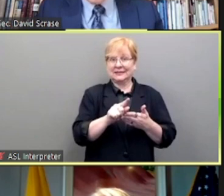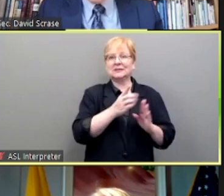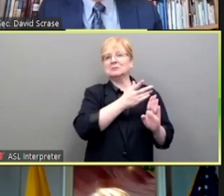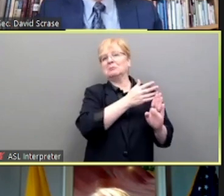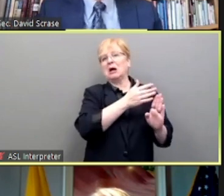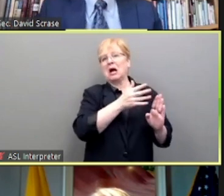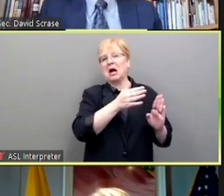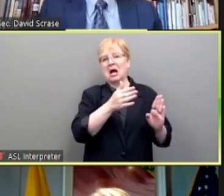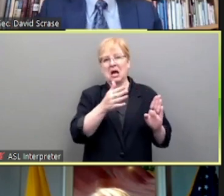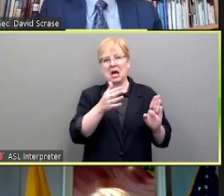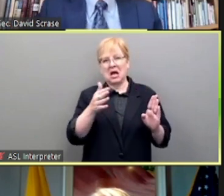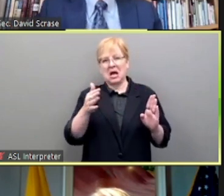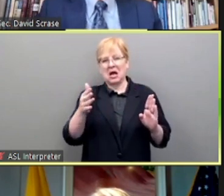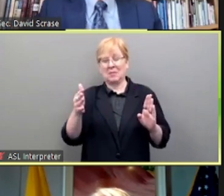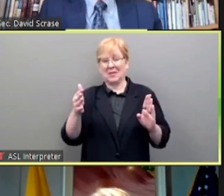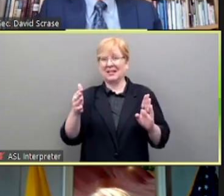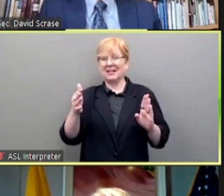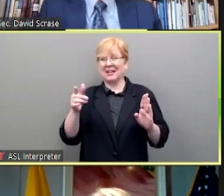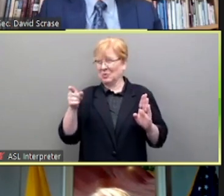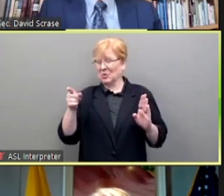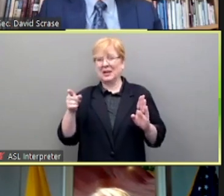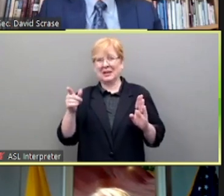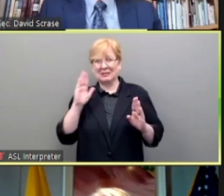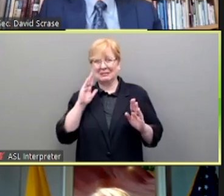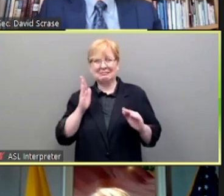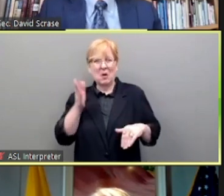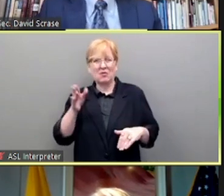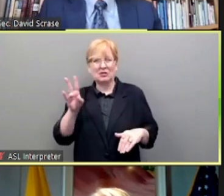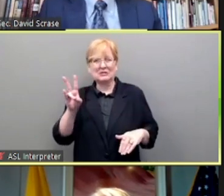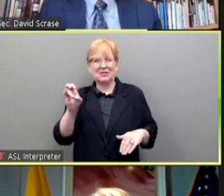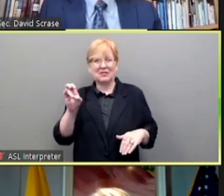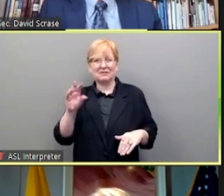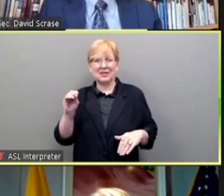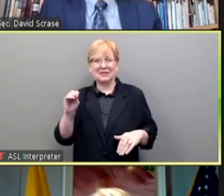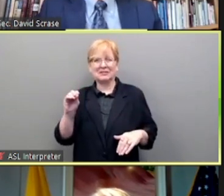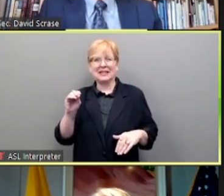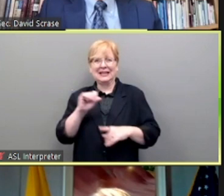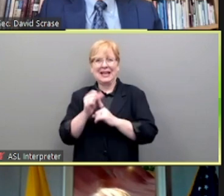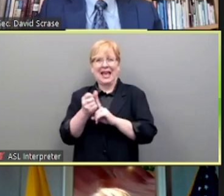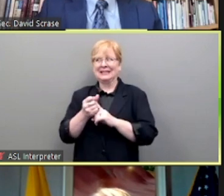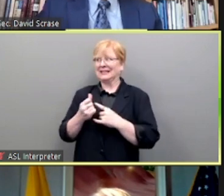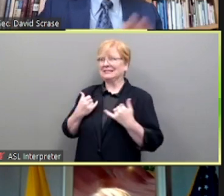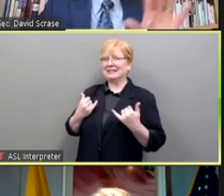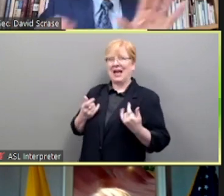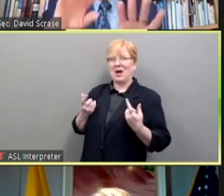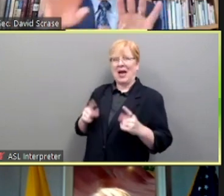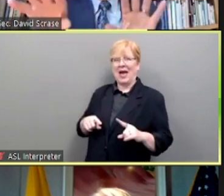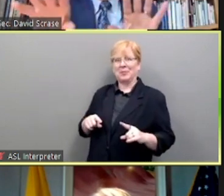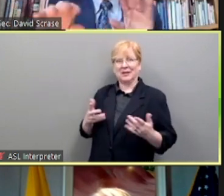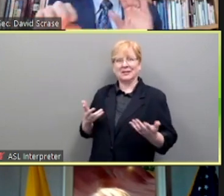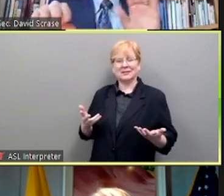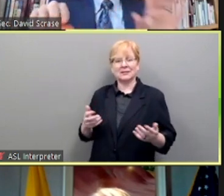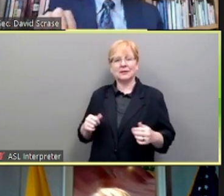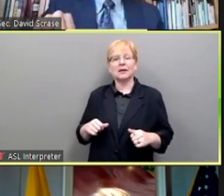our way now to that with over 750 cases today. We also track multiple scenarios, best